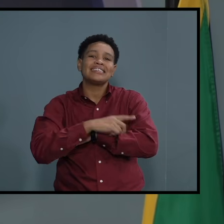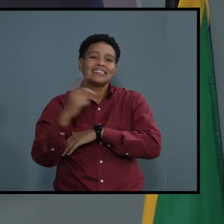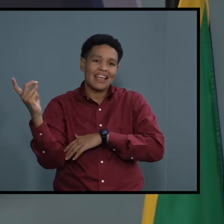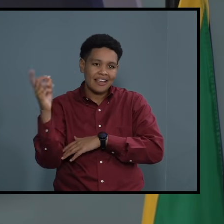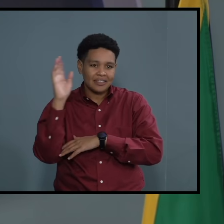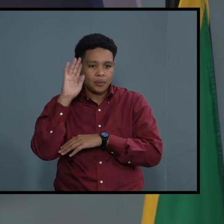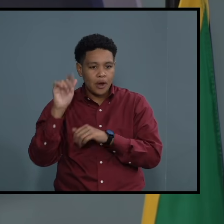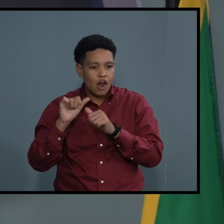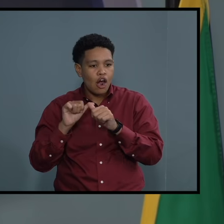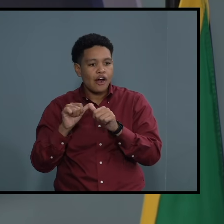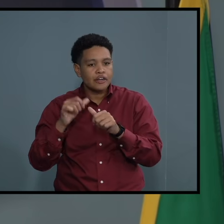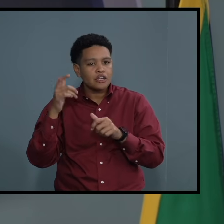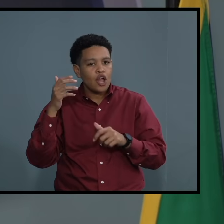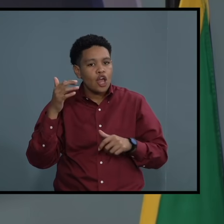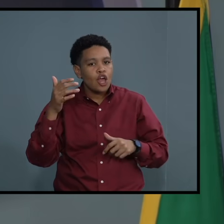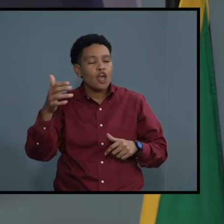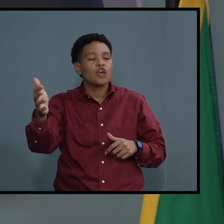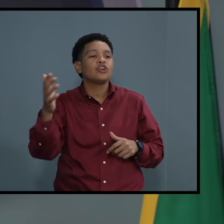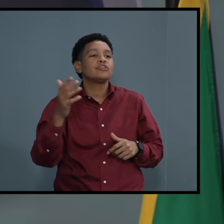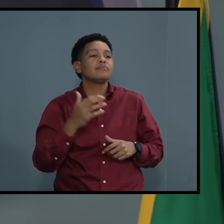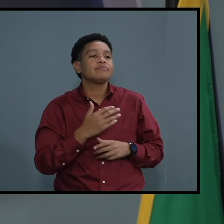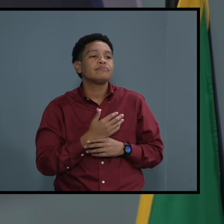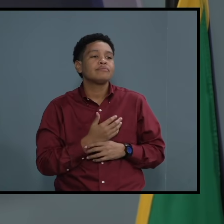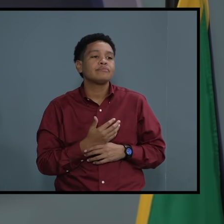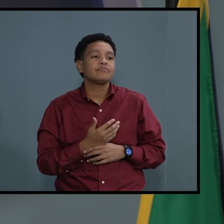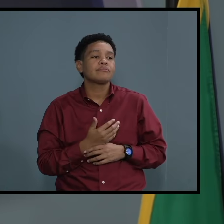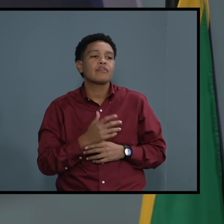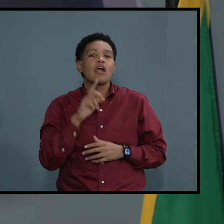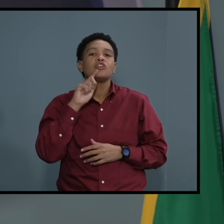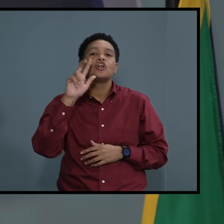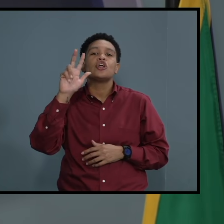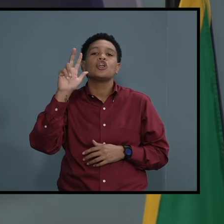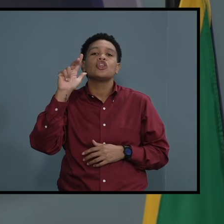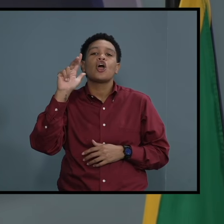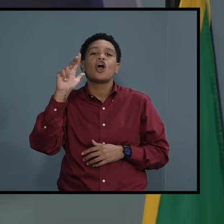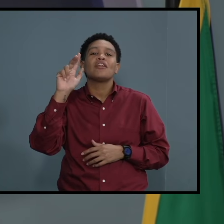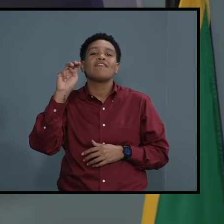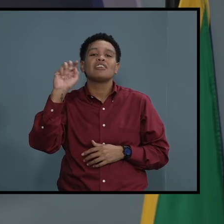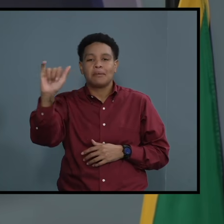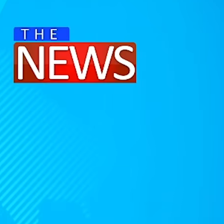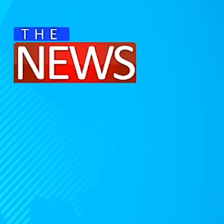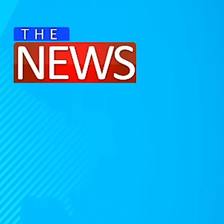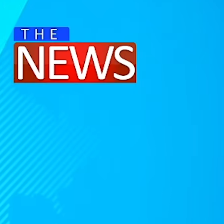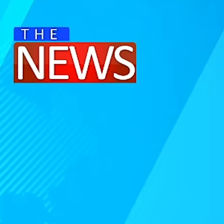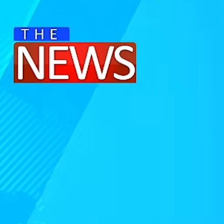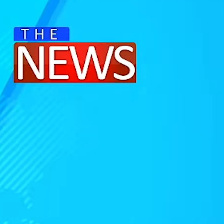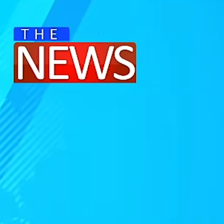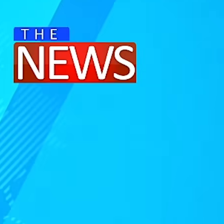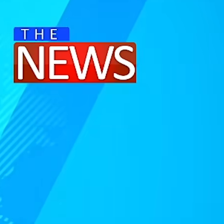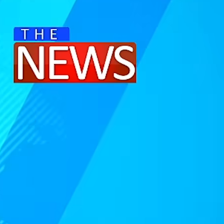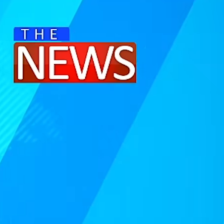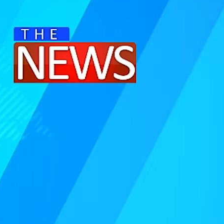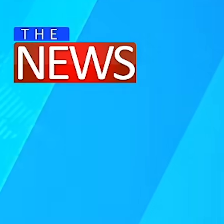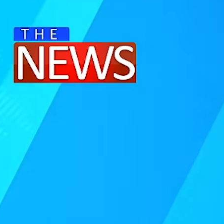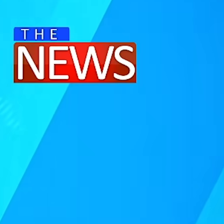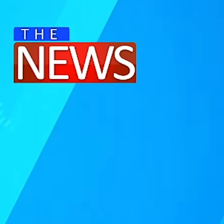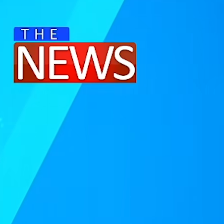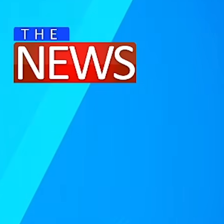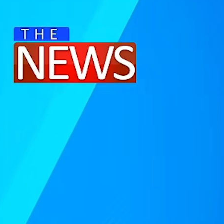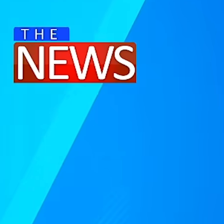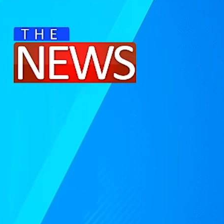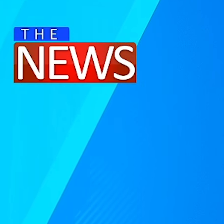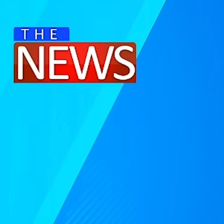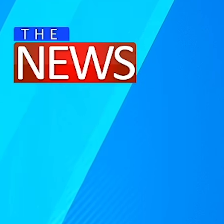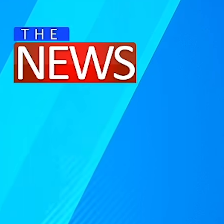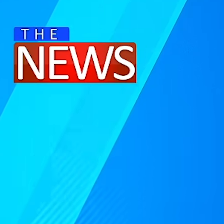that until the 31st of May. The Prime Minister also announced provisions